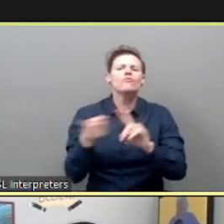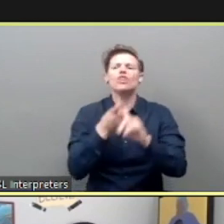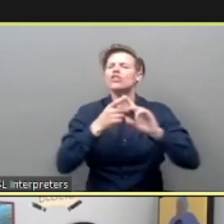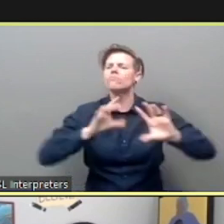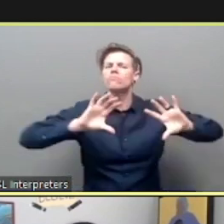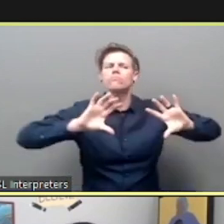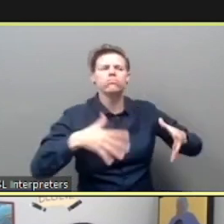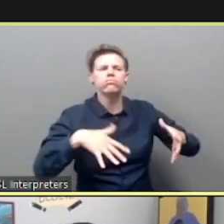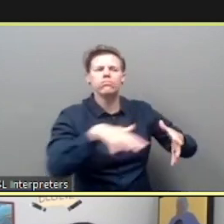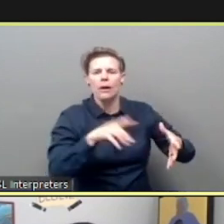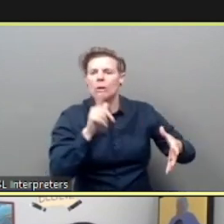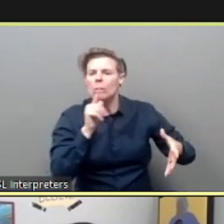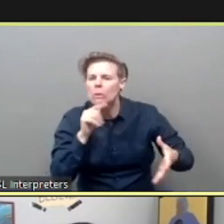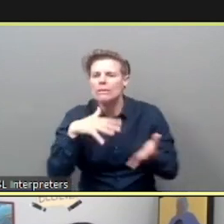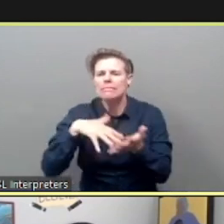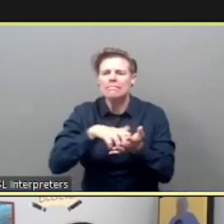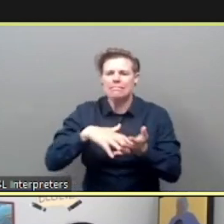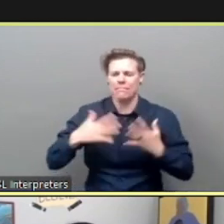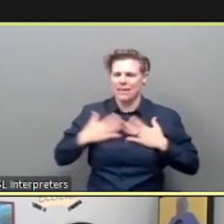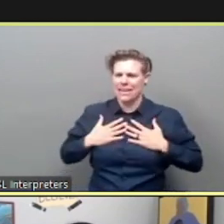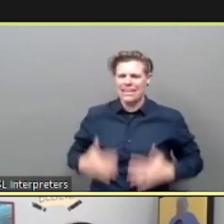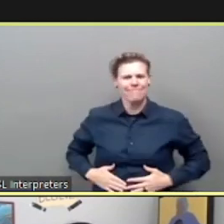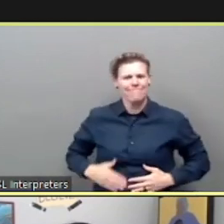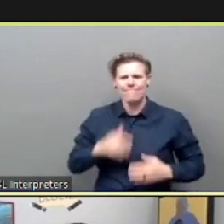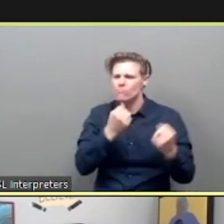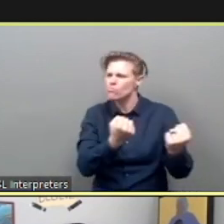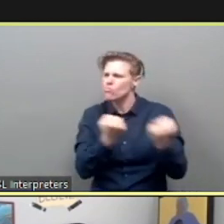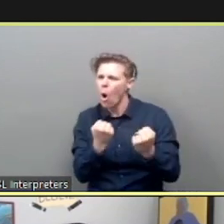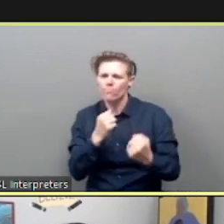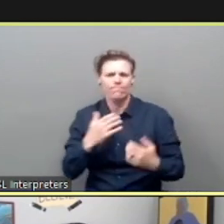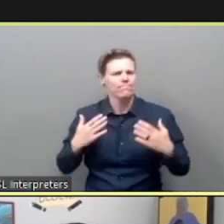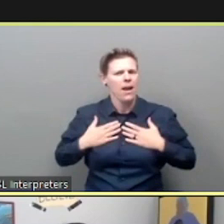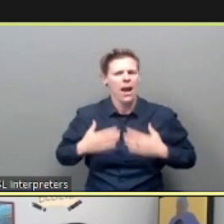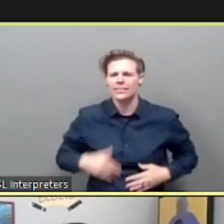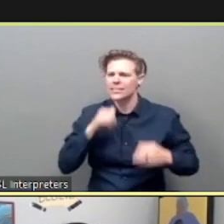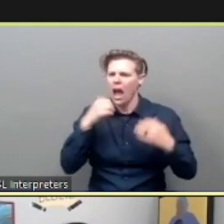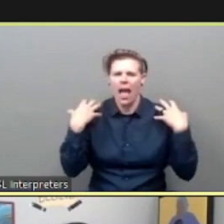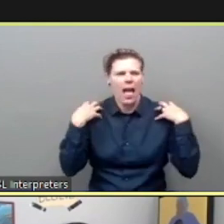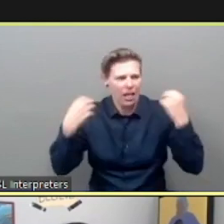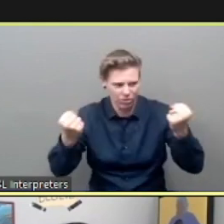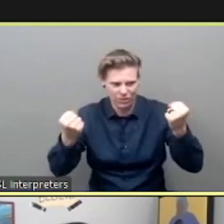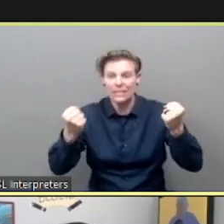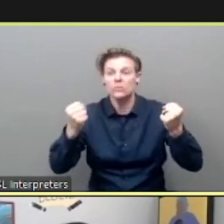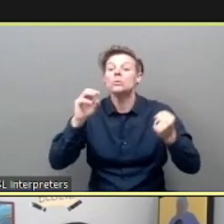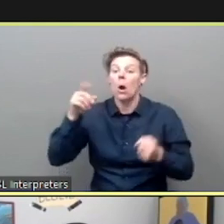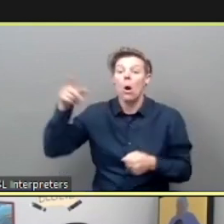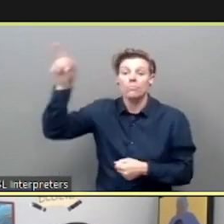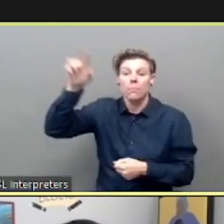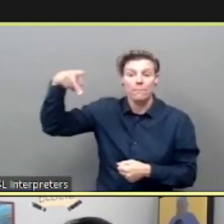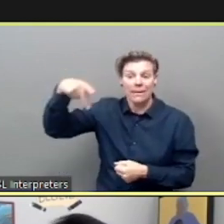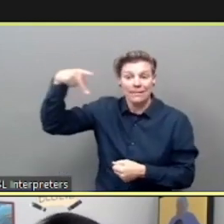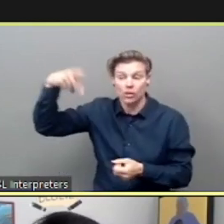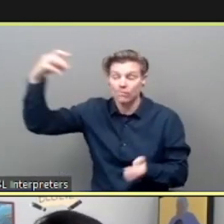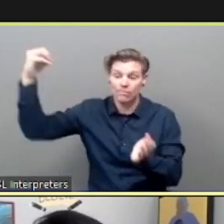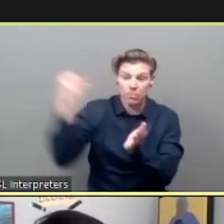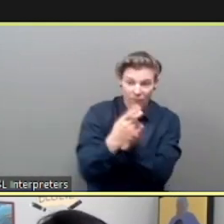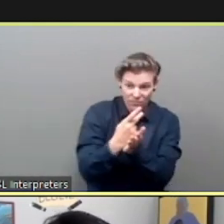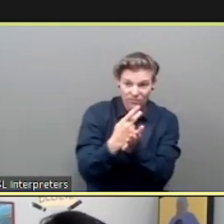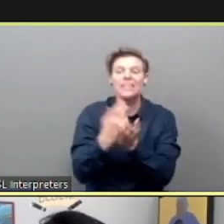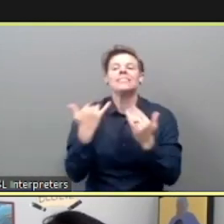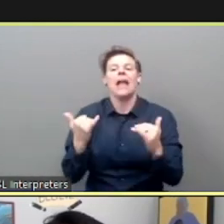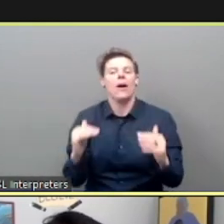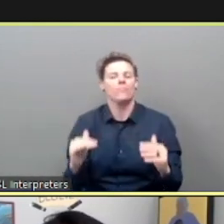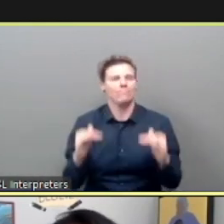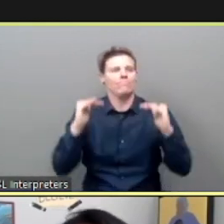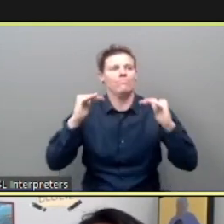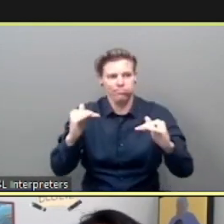immunocompromised people being approved for the doses. Then when Pfizer doses were approved for for 65 and